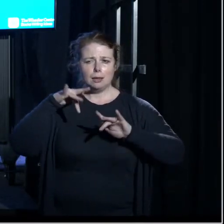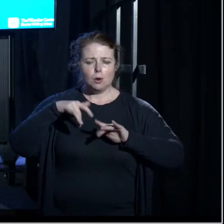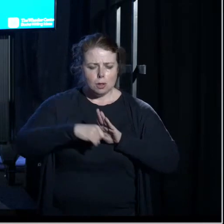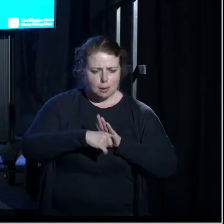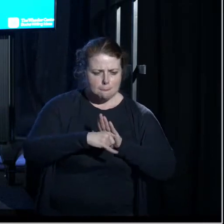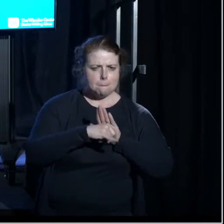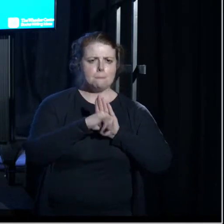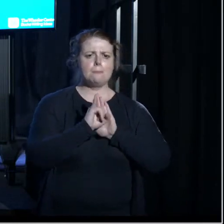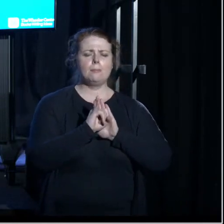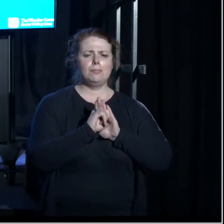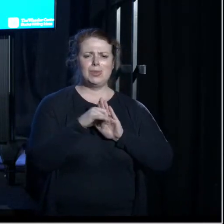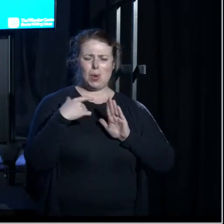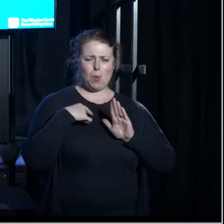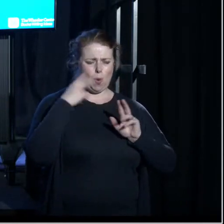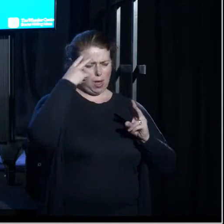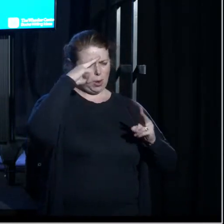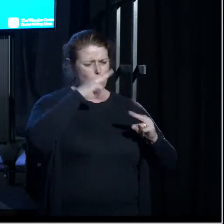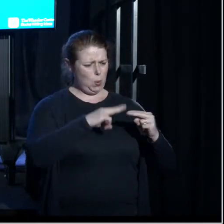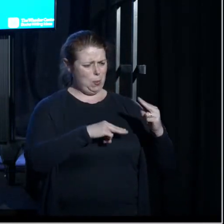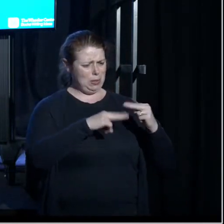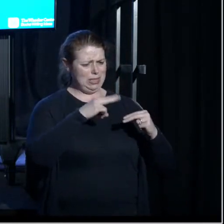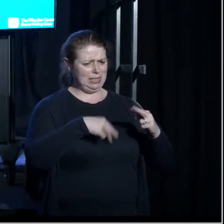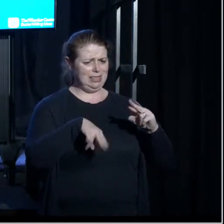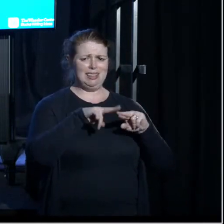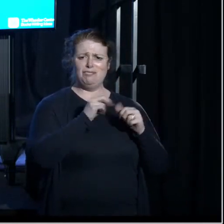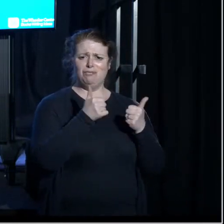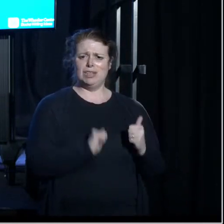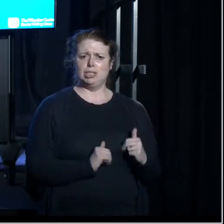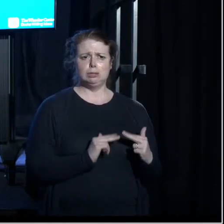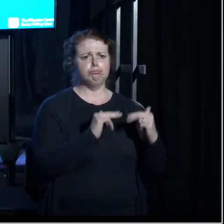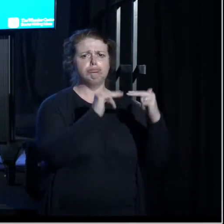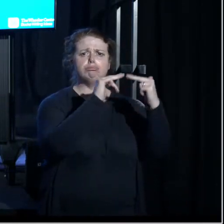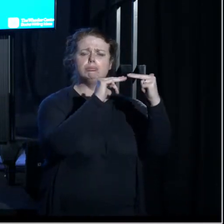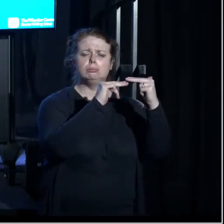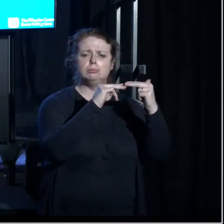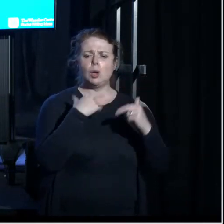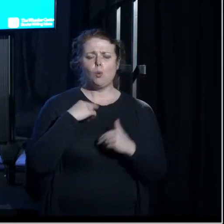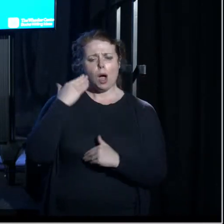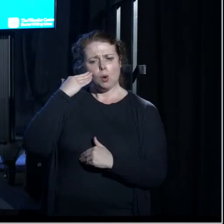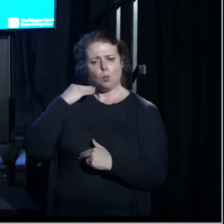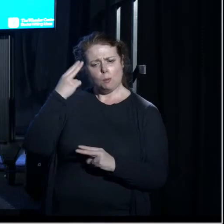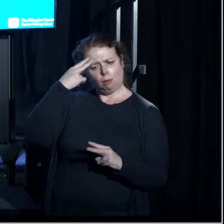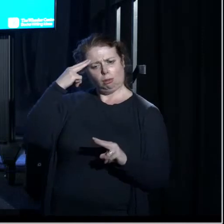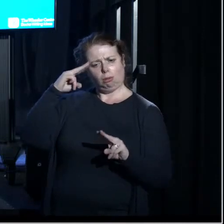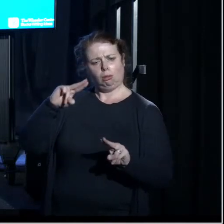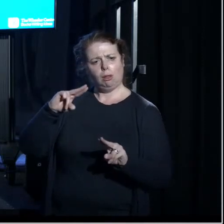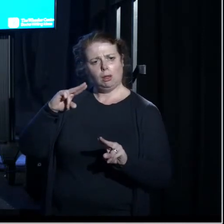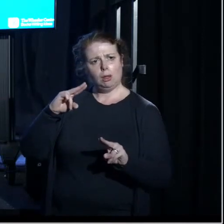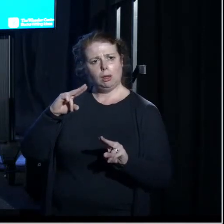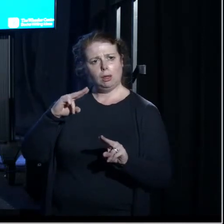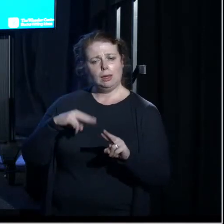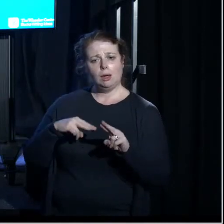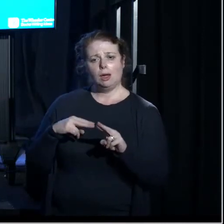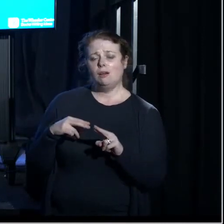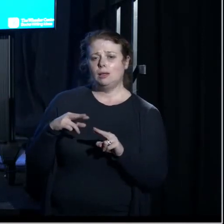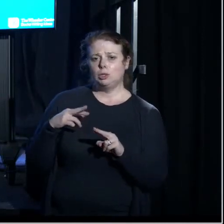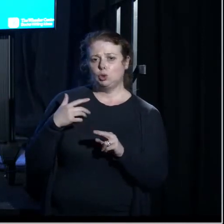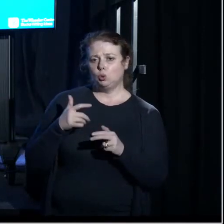Why is a building named a building if it is already built? Why is a woman named a woman if not to a woo man?